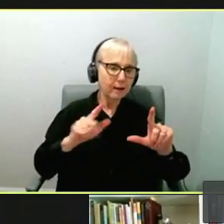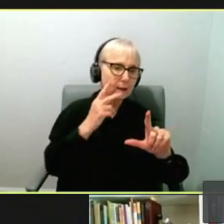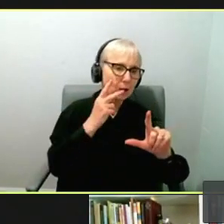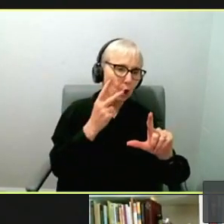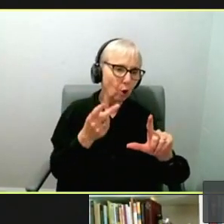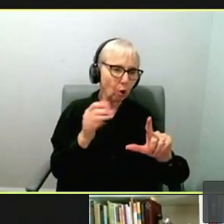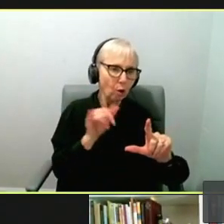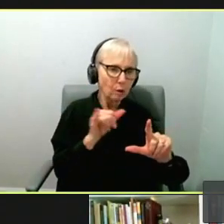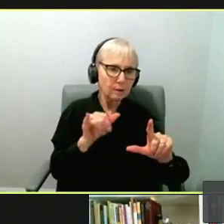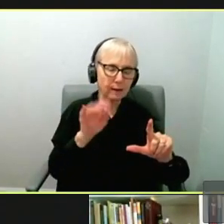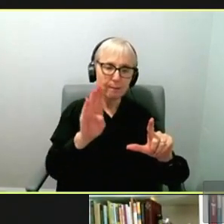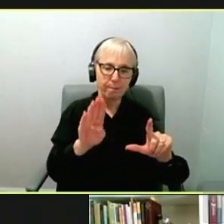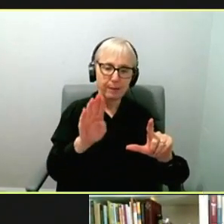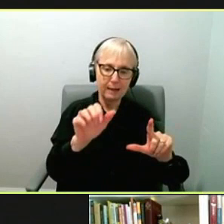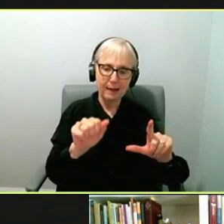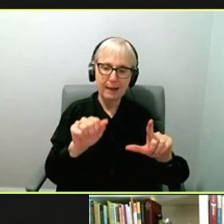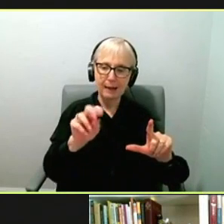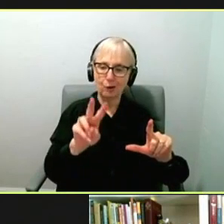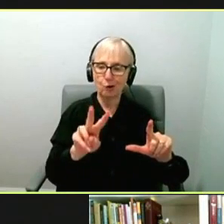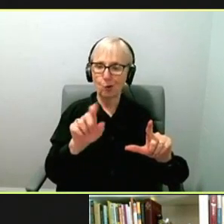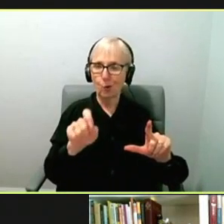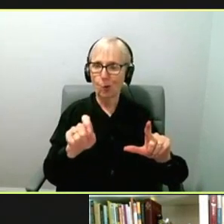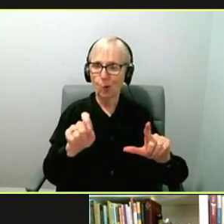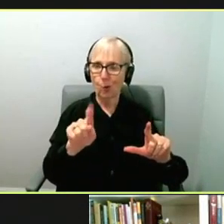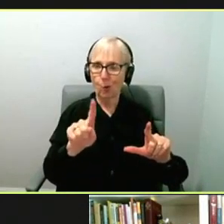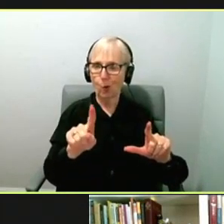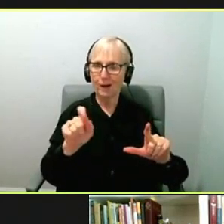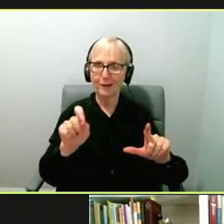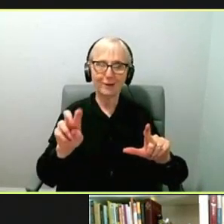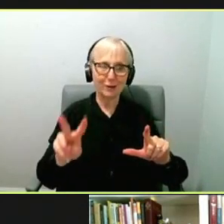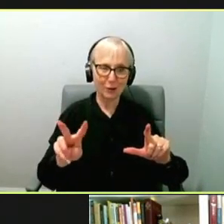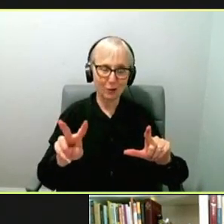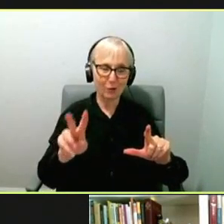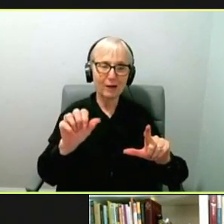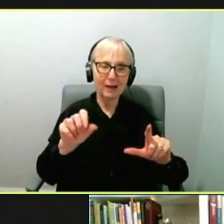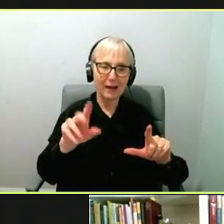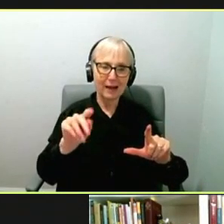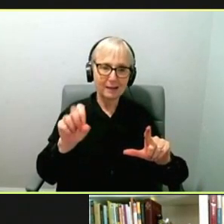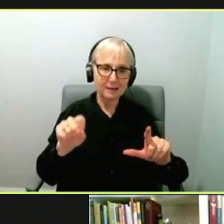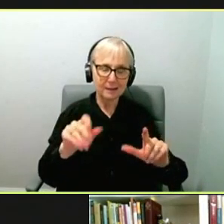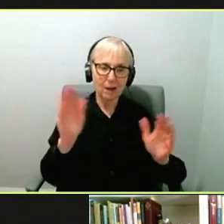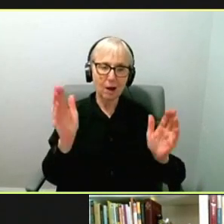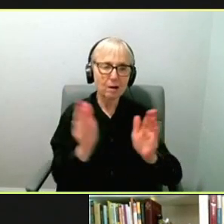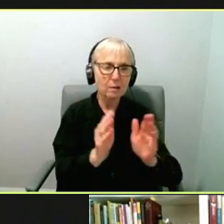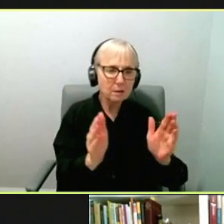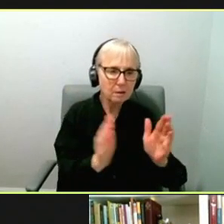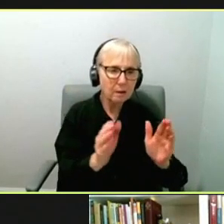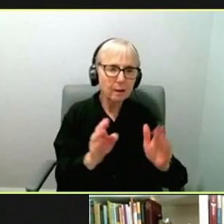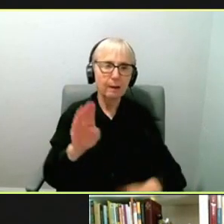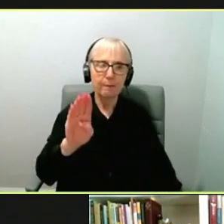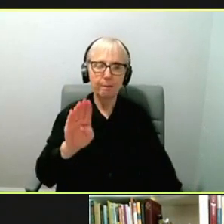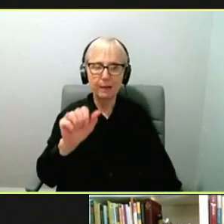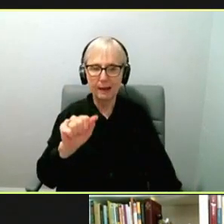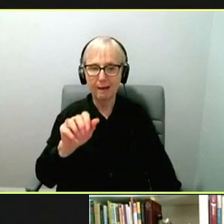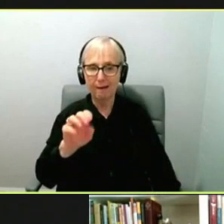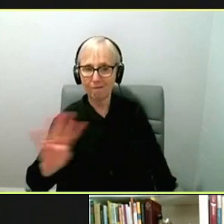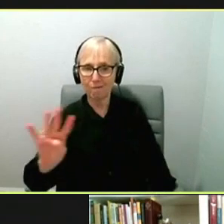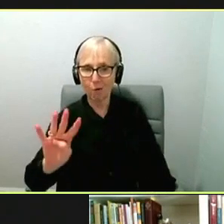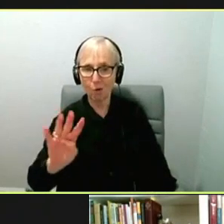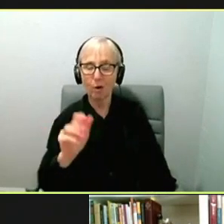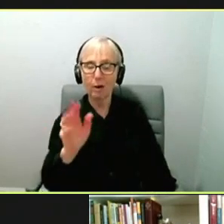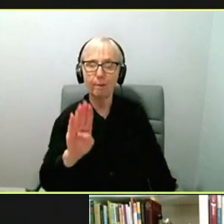the BA.2.1.2 cases are smaller, the BA4 and BA5 seem to